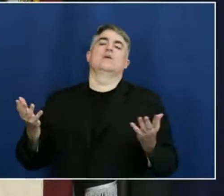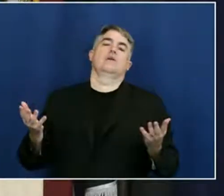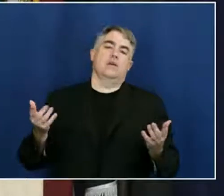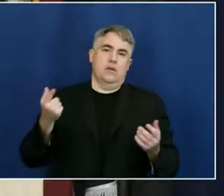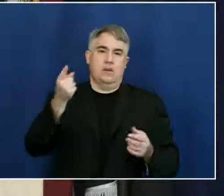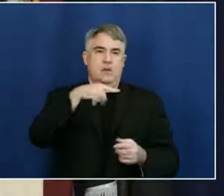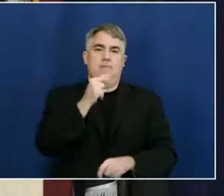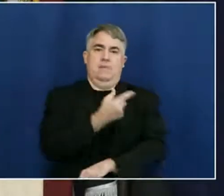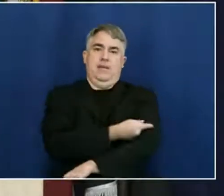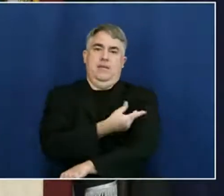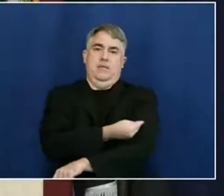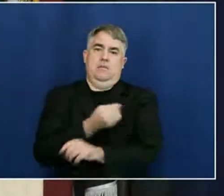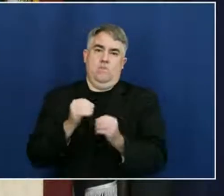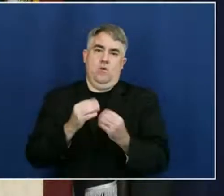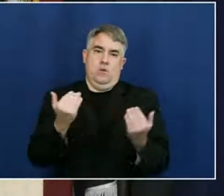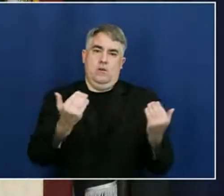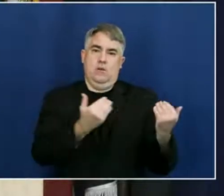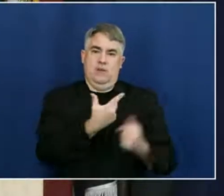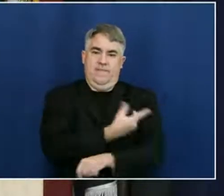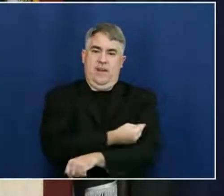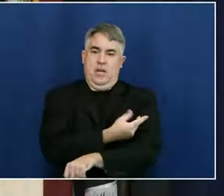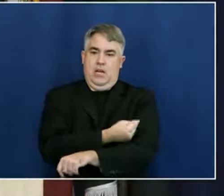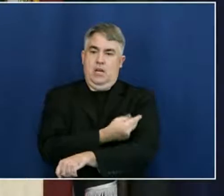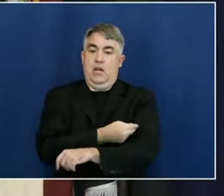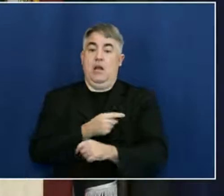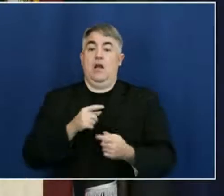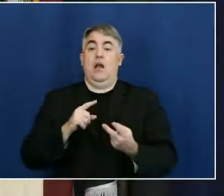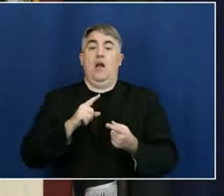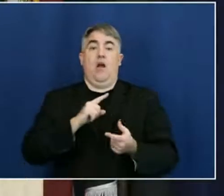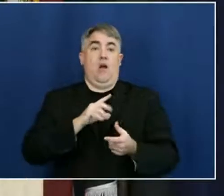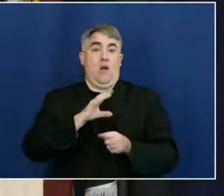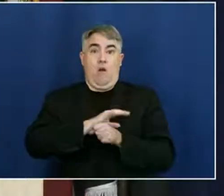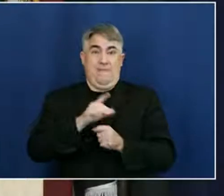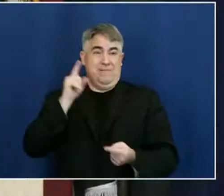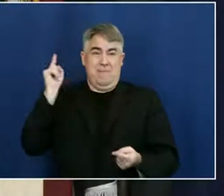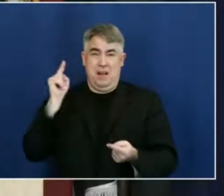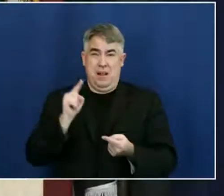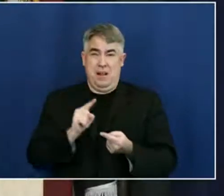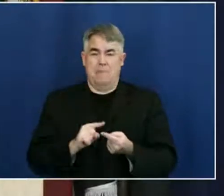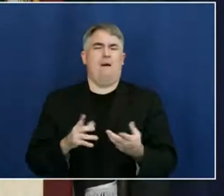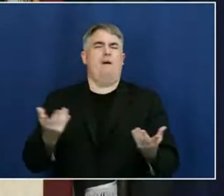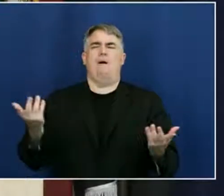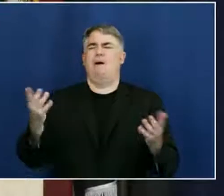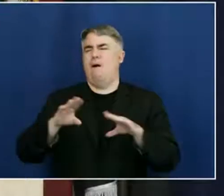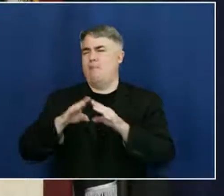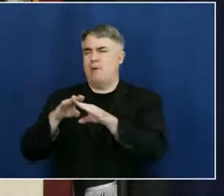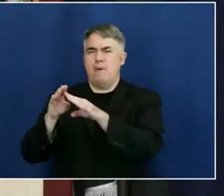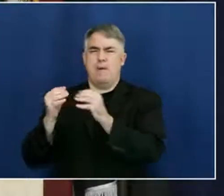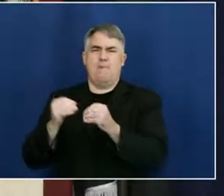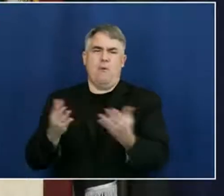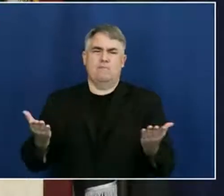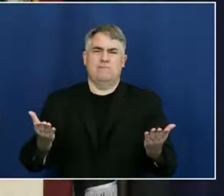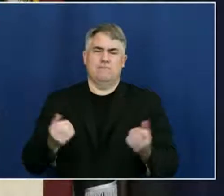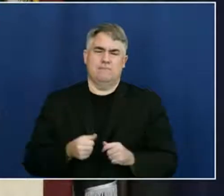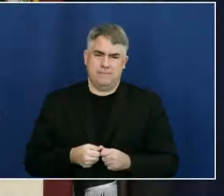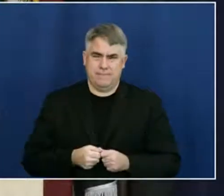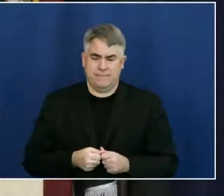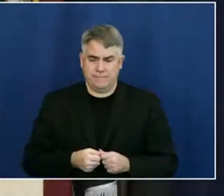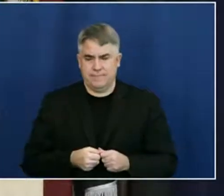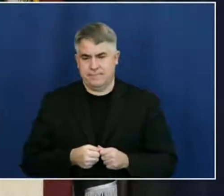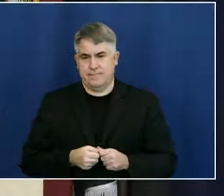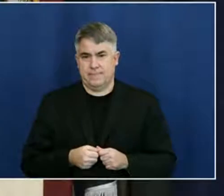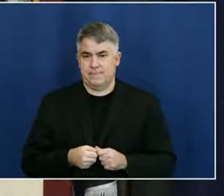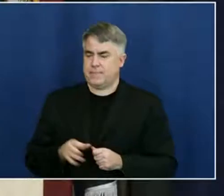continue to have our case counts go down. And as we do that, then additional things will become open, and we'll work our way out of this. Do